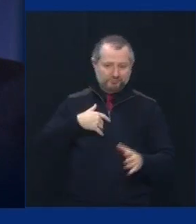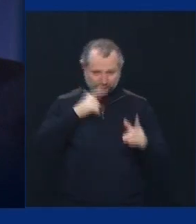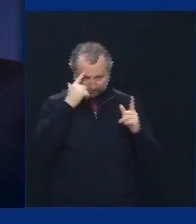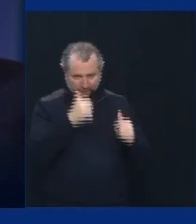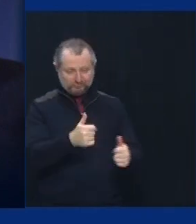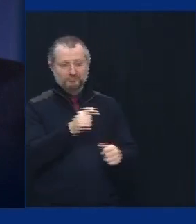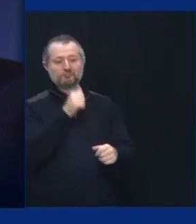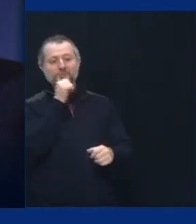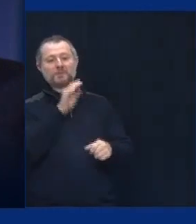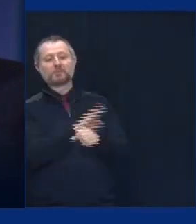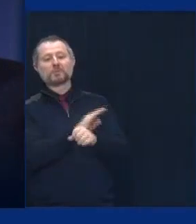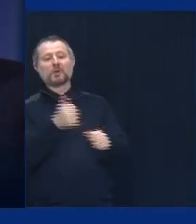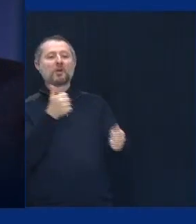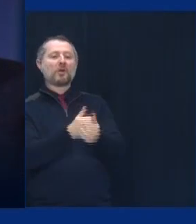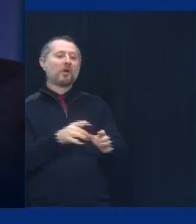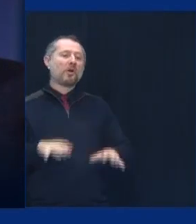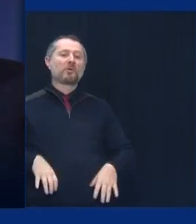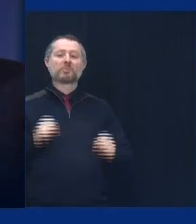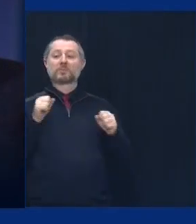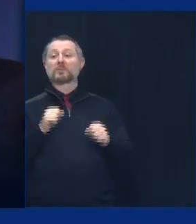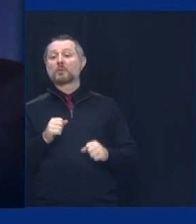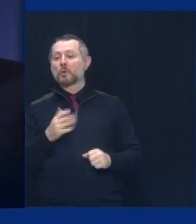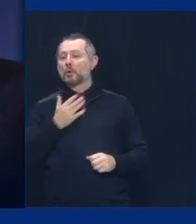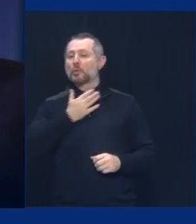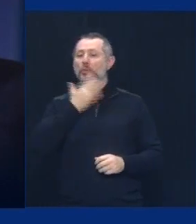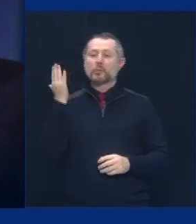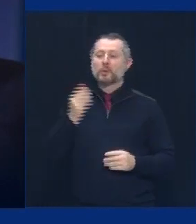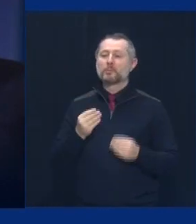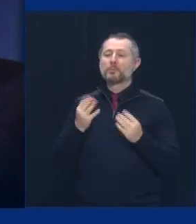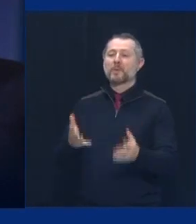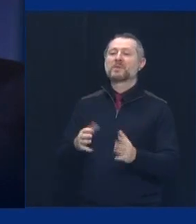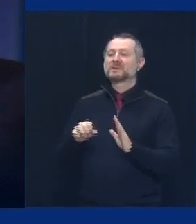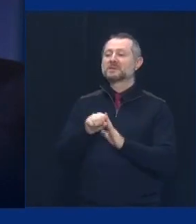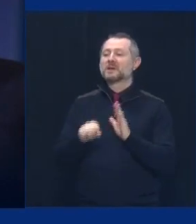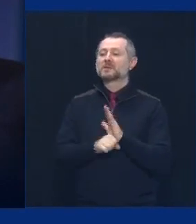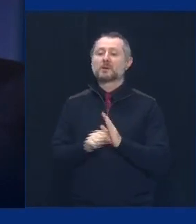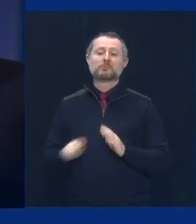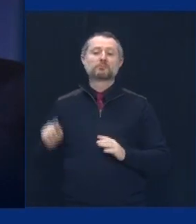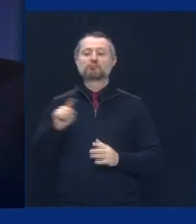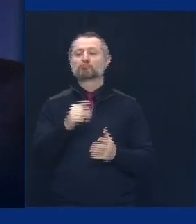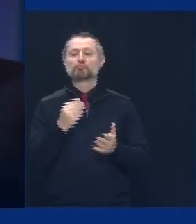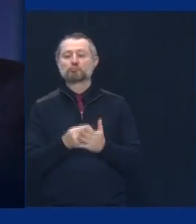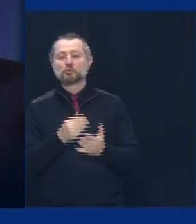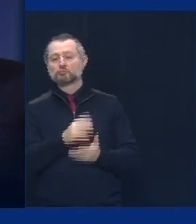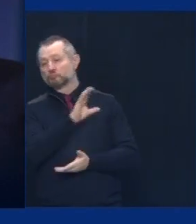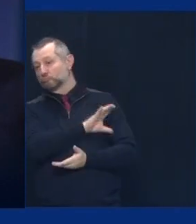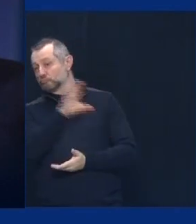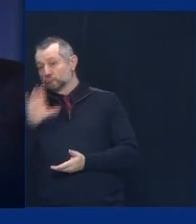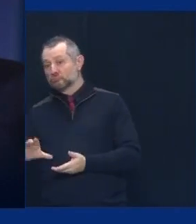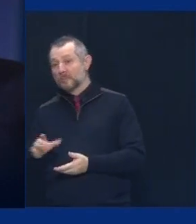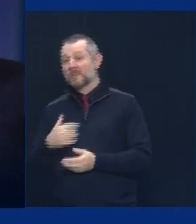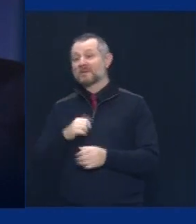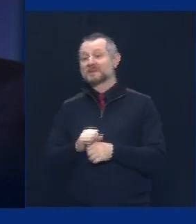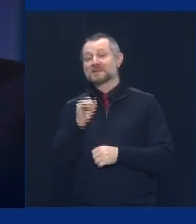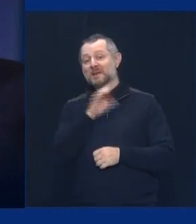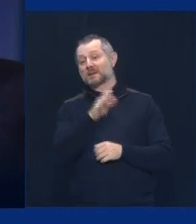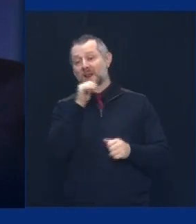given the states any resources to do anything else. We sent a letter to Secretary Azar, who is